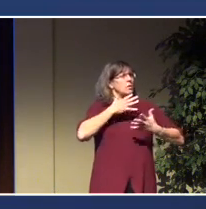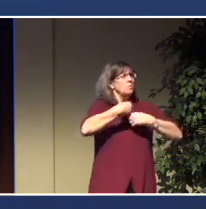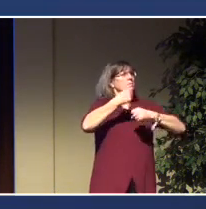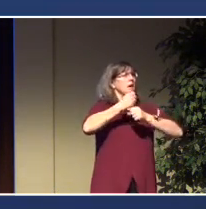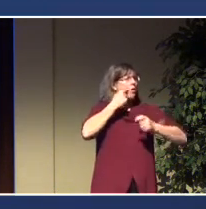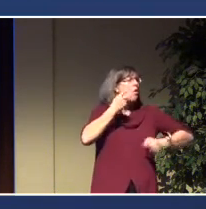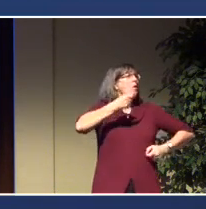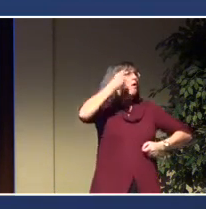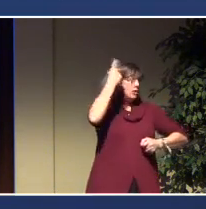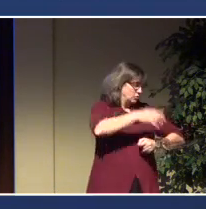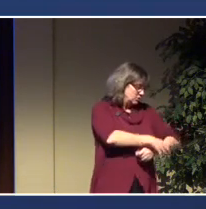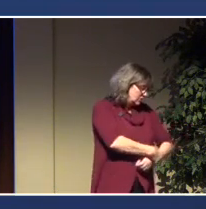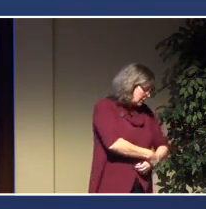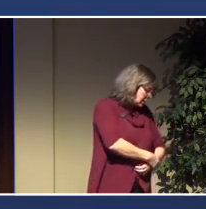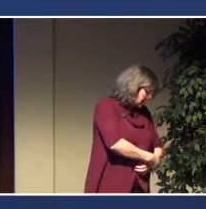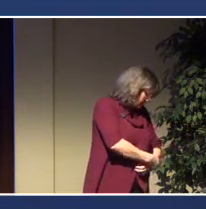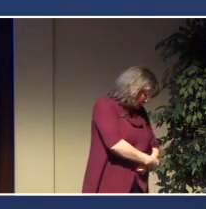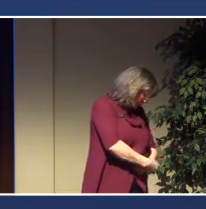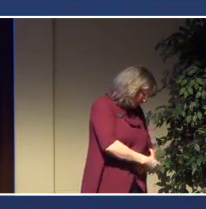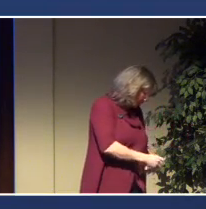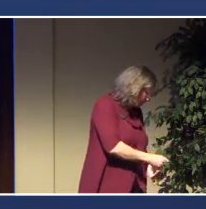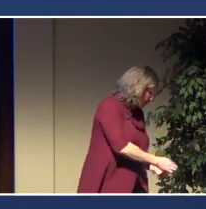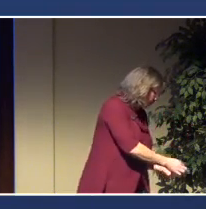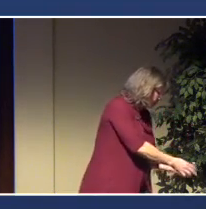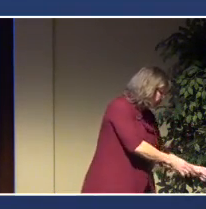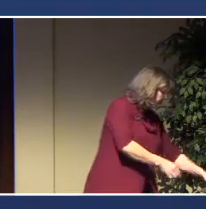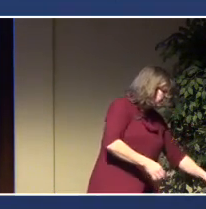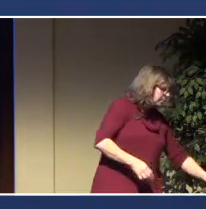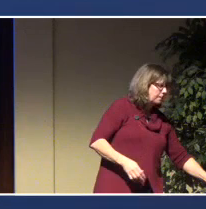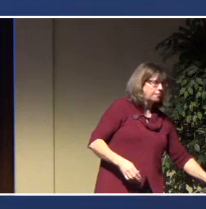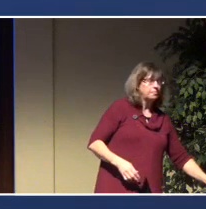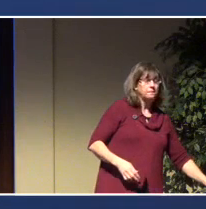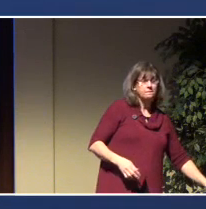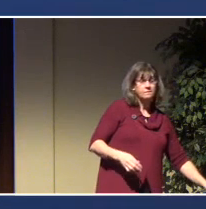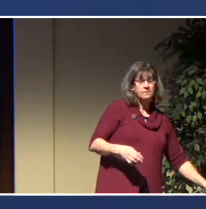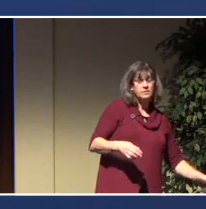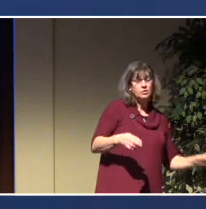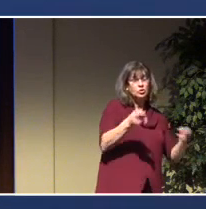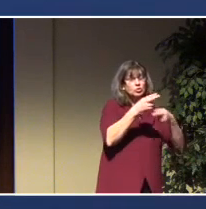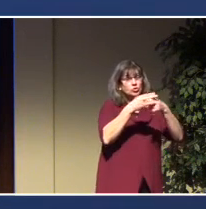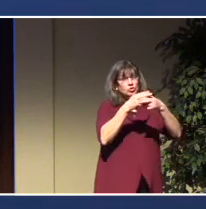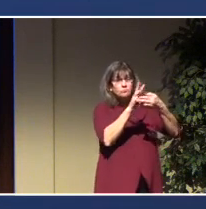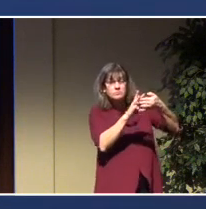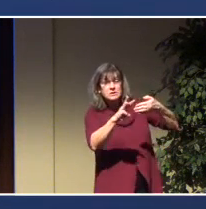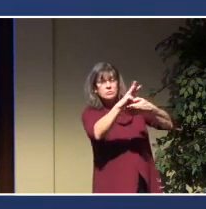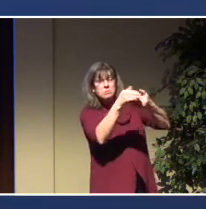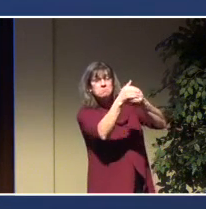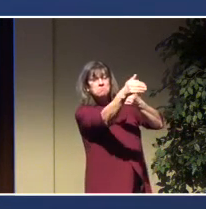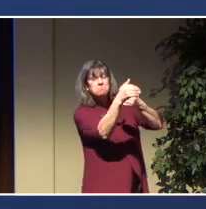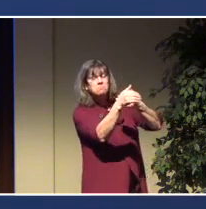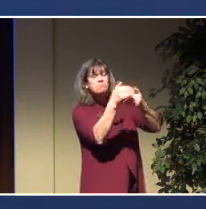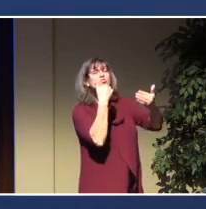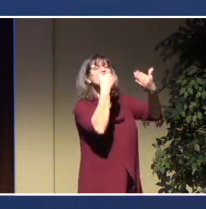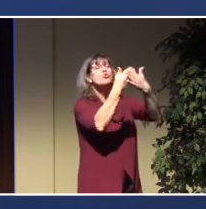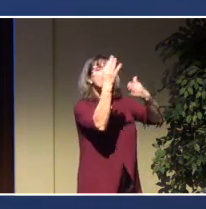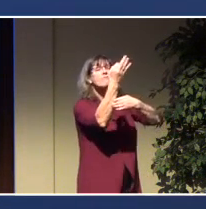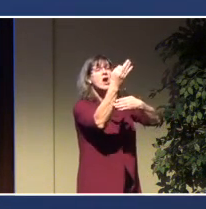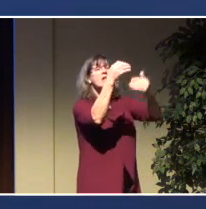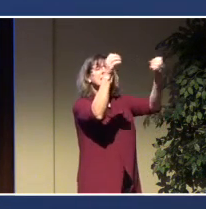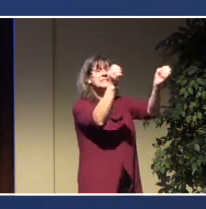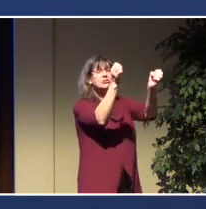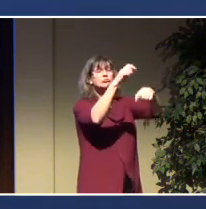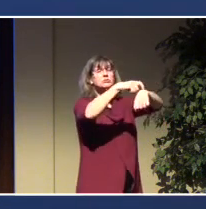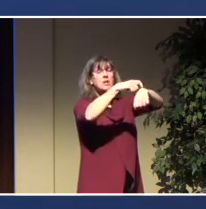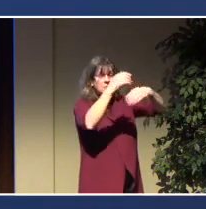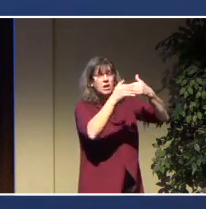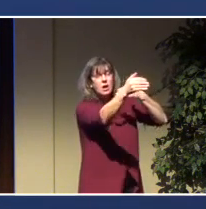leading up to Good Friday and Easter, show who you are to us and the relationship between you and